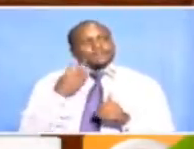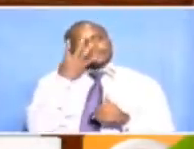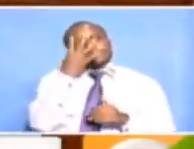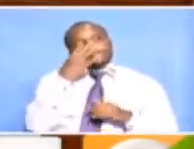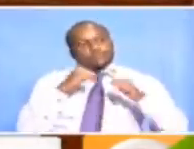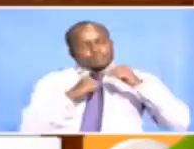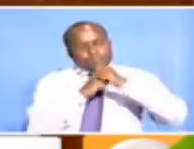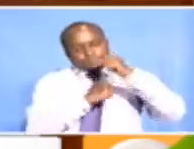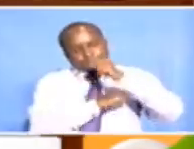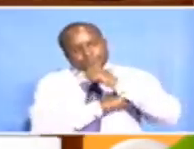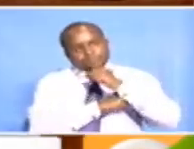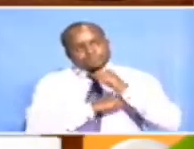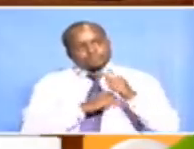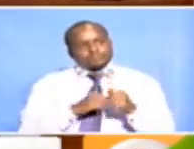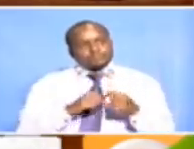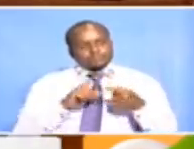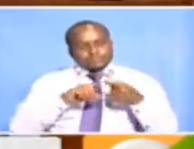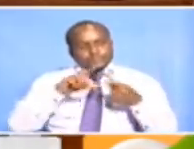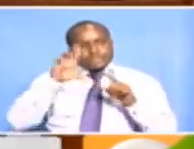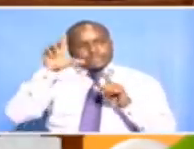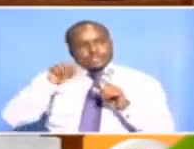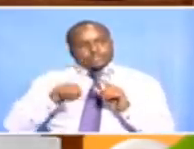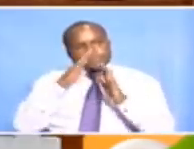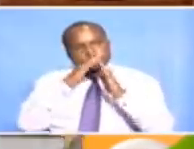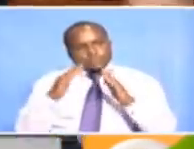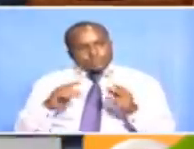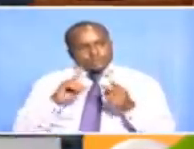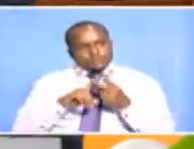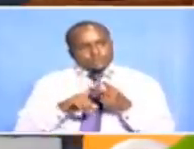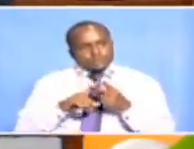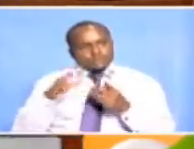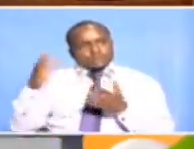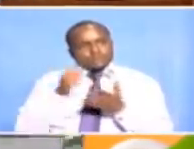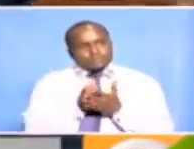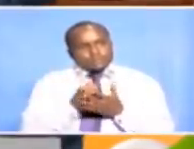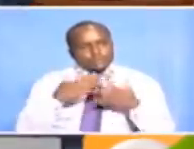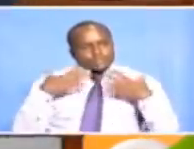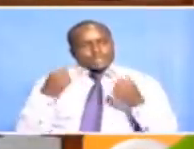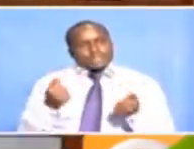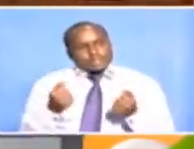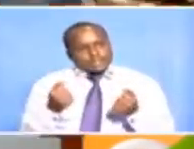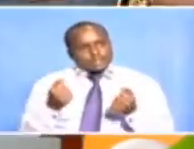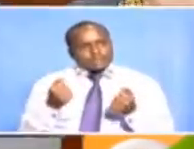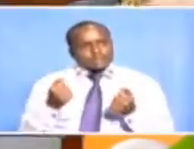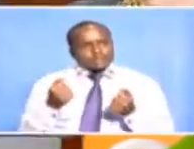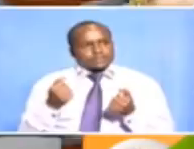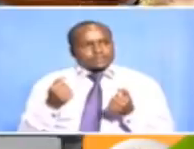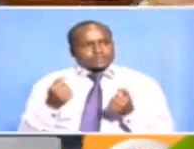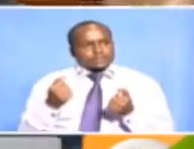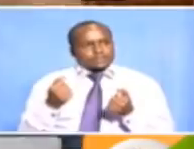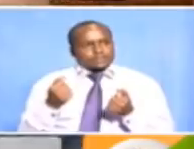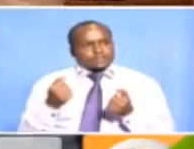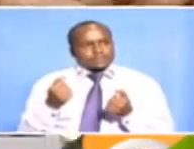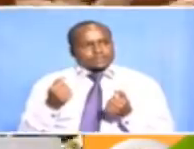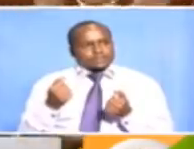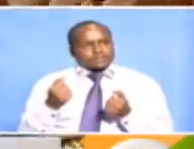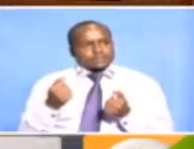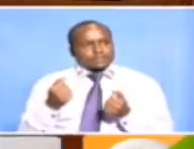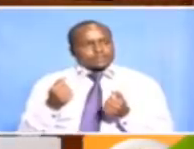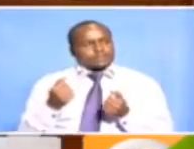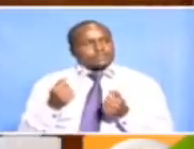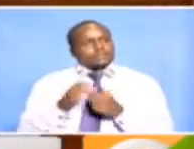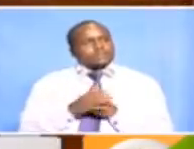your president. Mm-hmm. Affordable housing. Yes. Mamba, your employment. Yes. Health. Yes. Food security. You know about that.